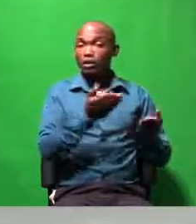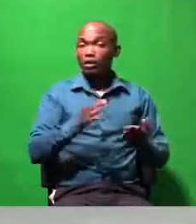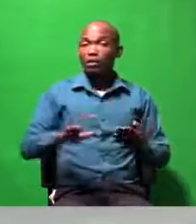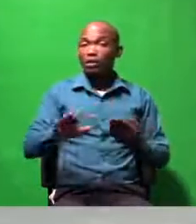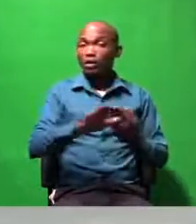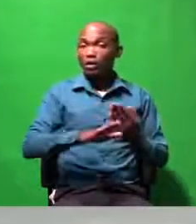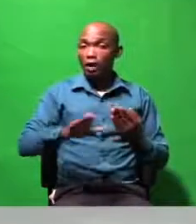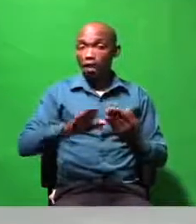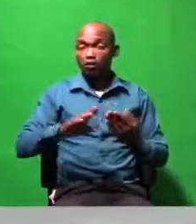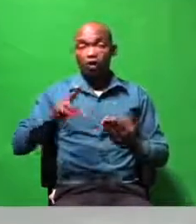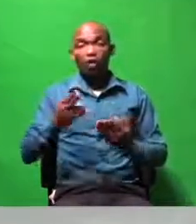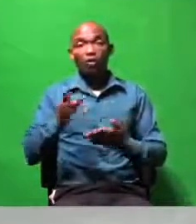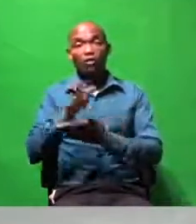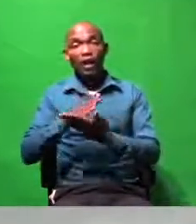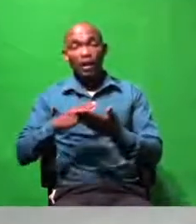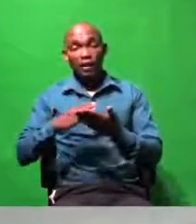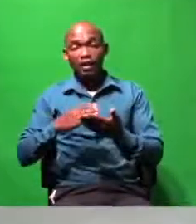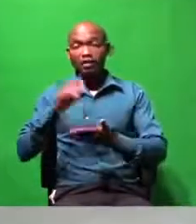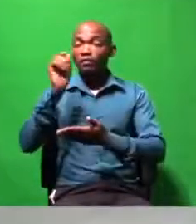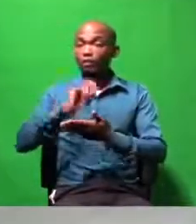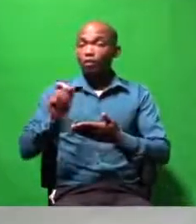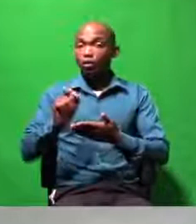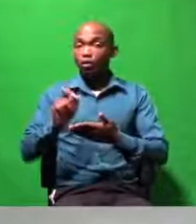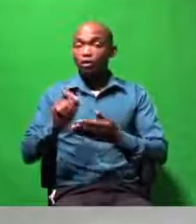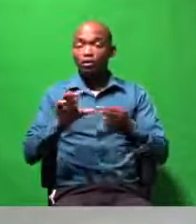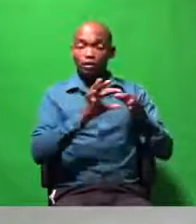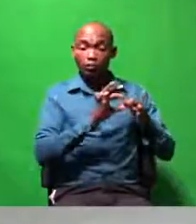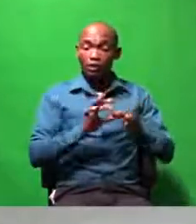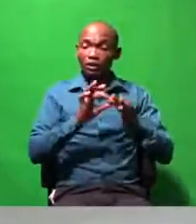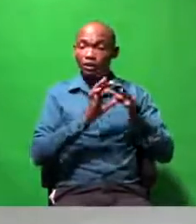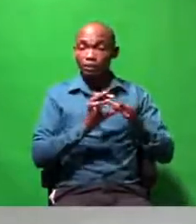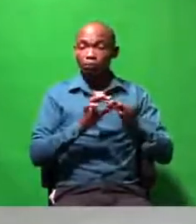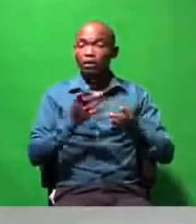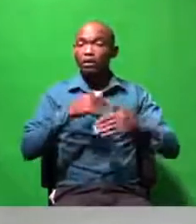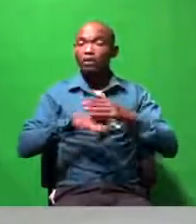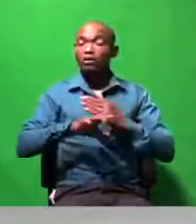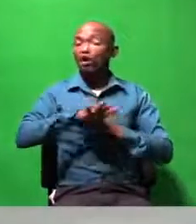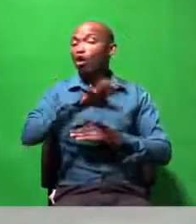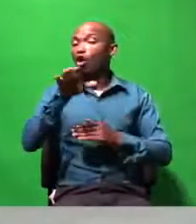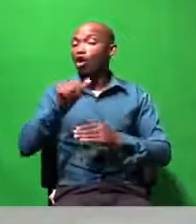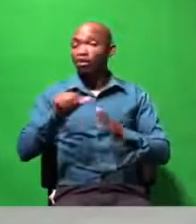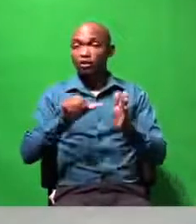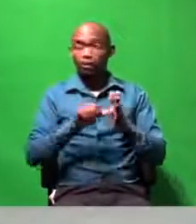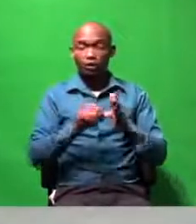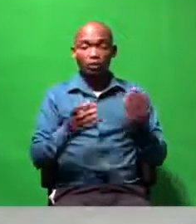or the area of their school, so they participate, the all students and the leaders and the teachers